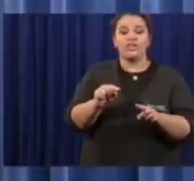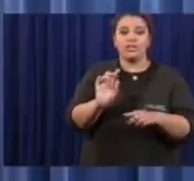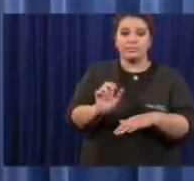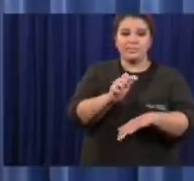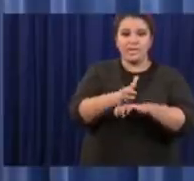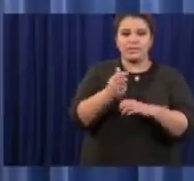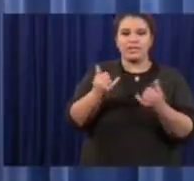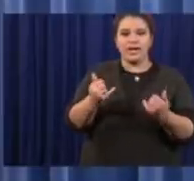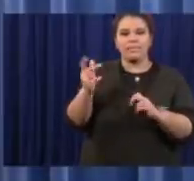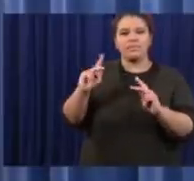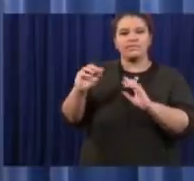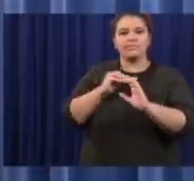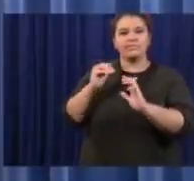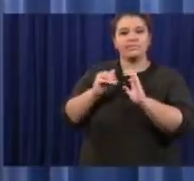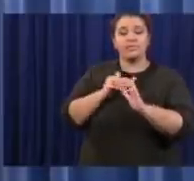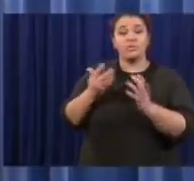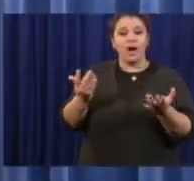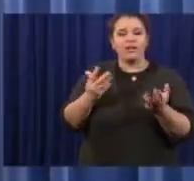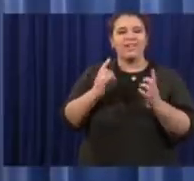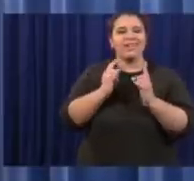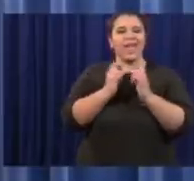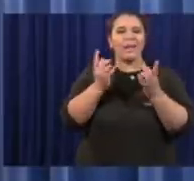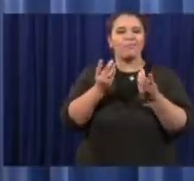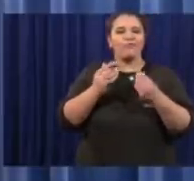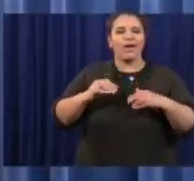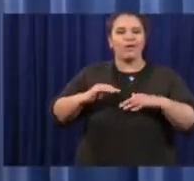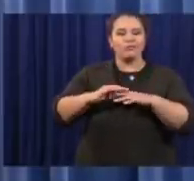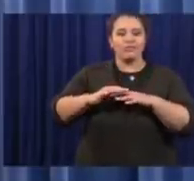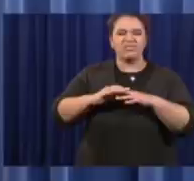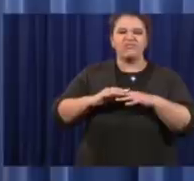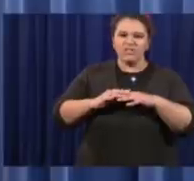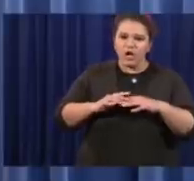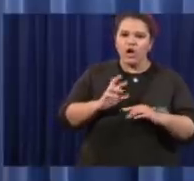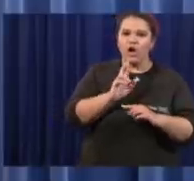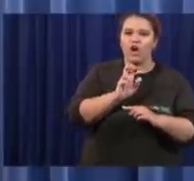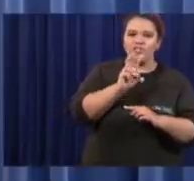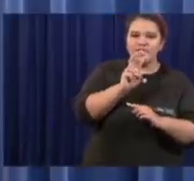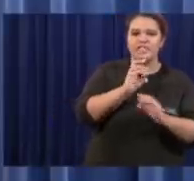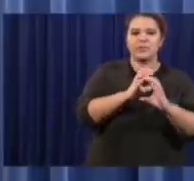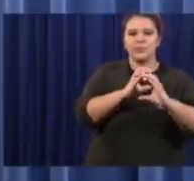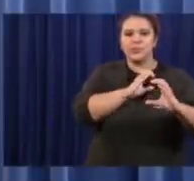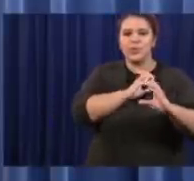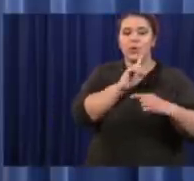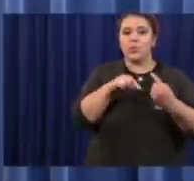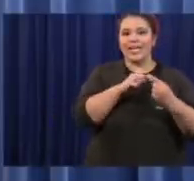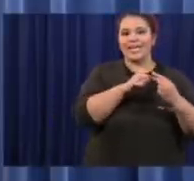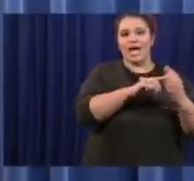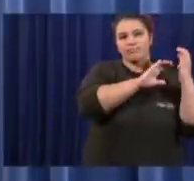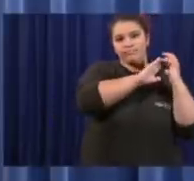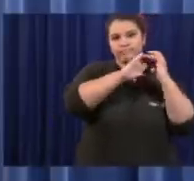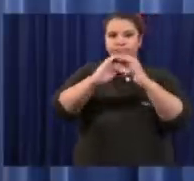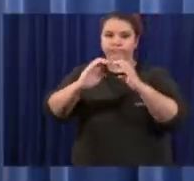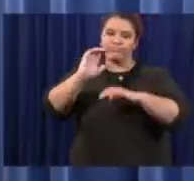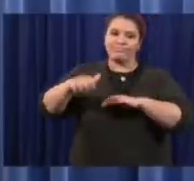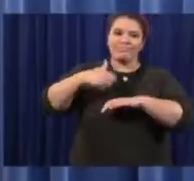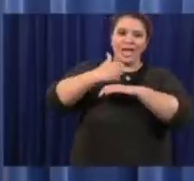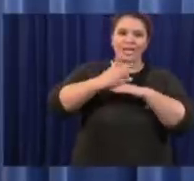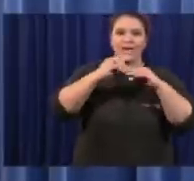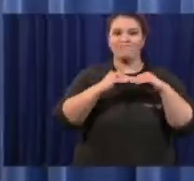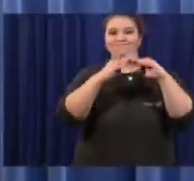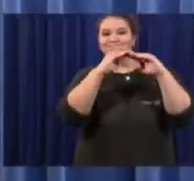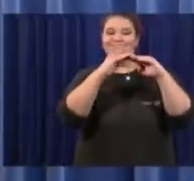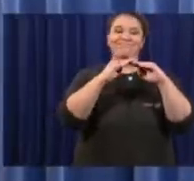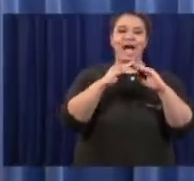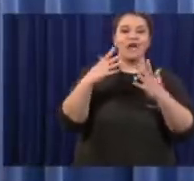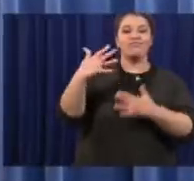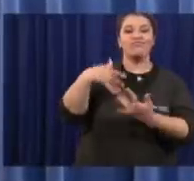who want to know about campgrounds. When can people take their RVs to campgrounds? Is that allowable right now under your order?